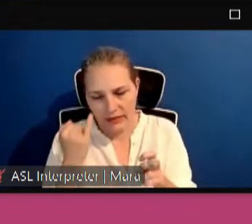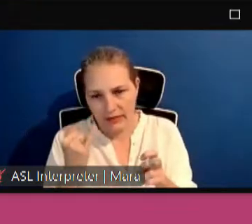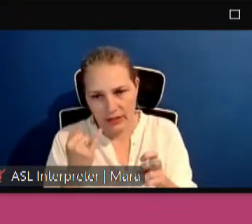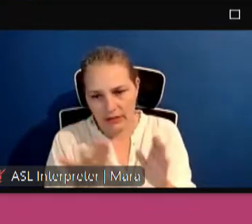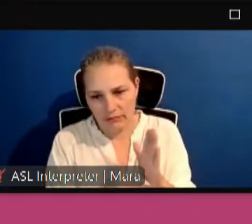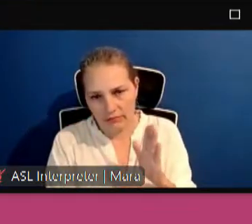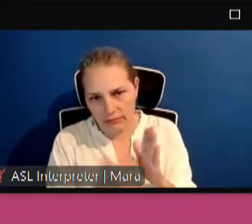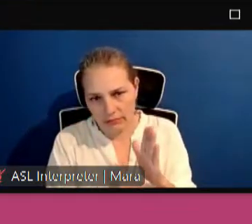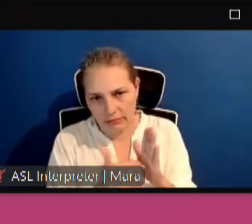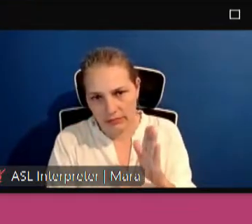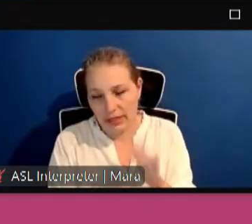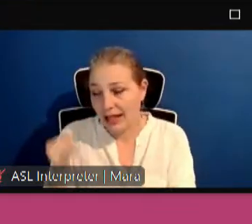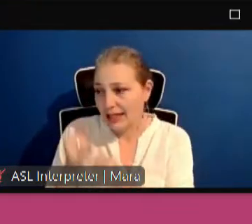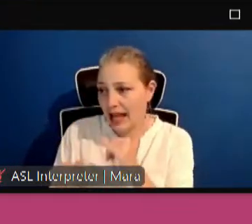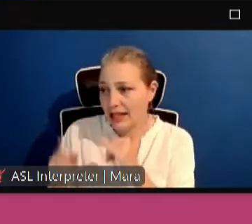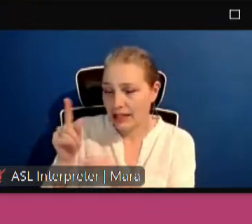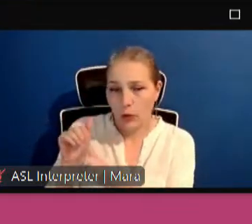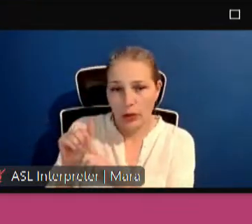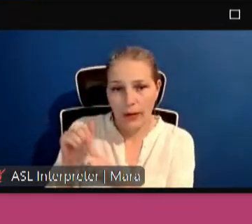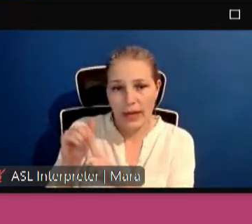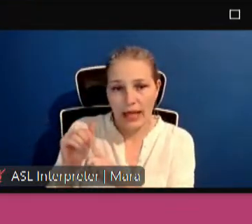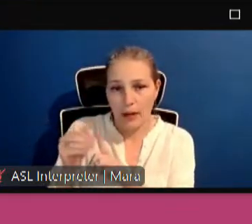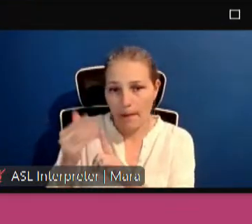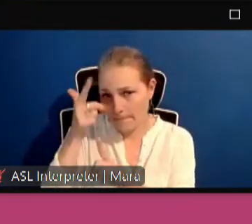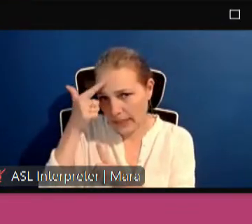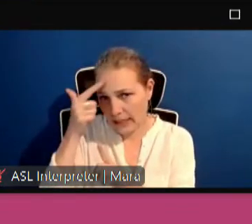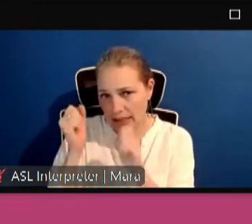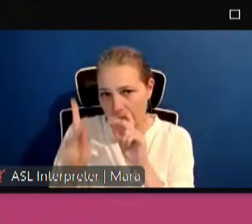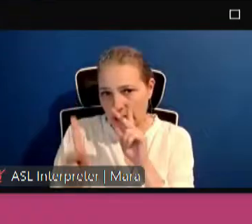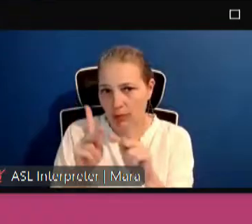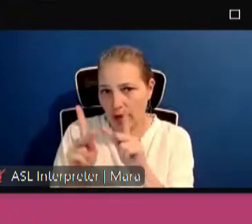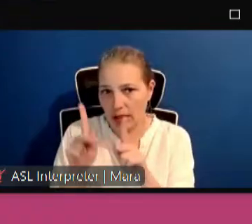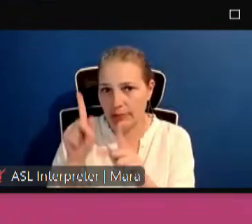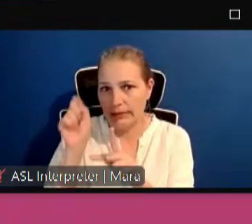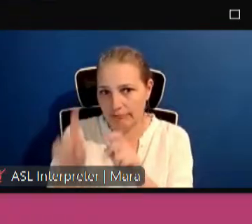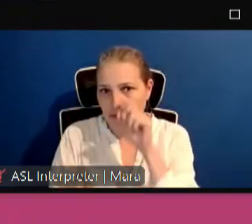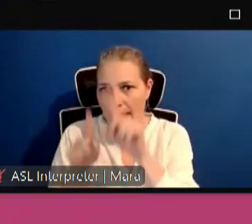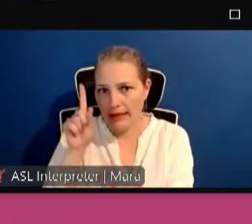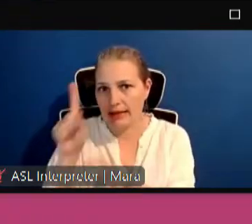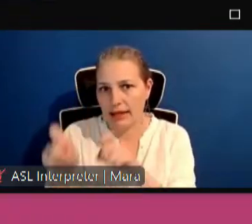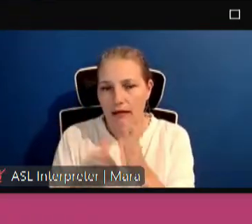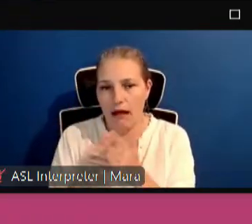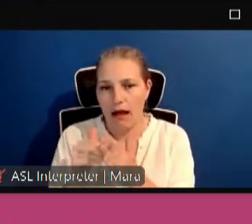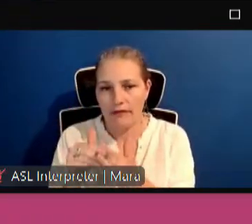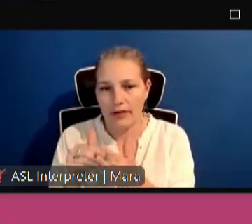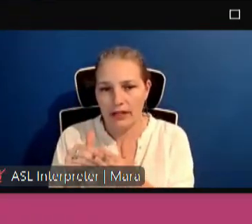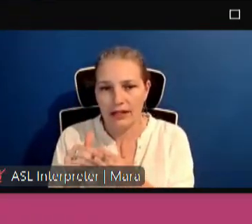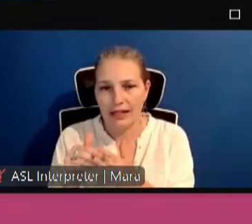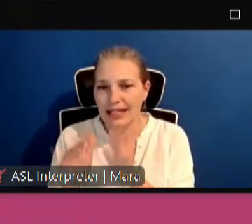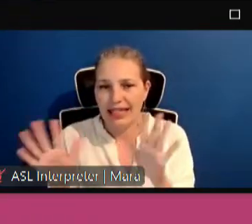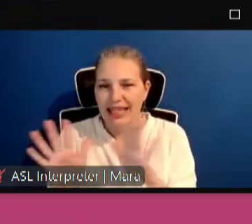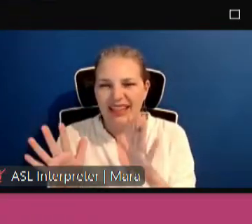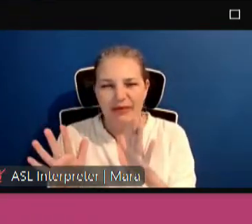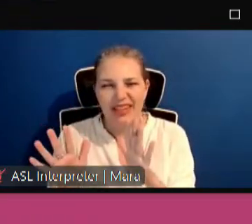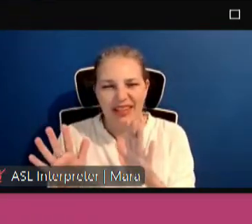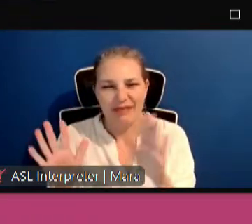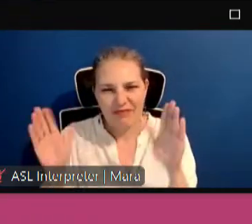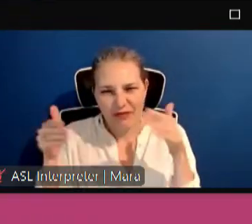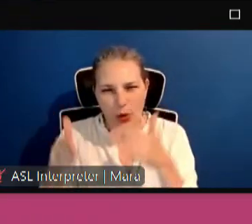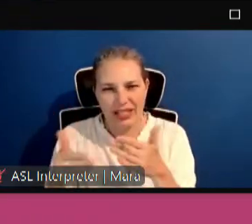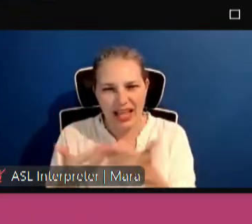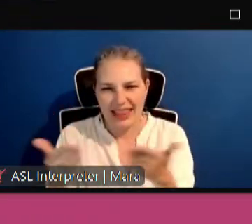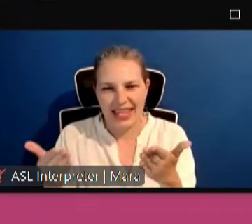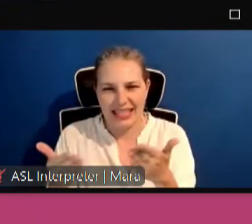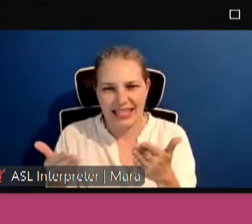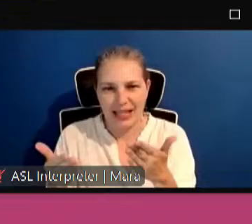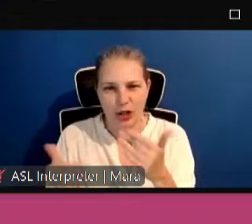a reminder, we've also been getting a lot of folks lately that are asking us to do things that are a little bit beyond the scope. So removing